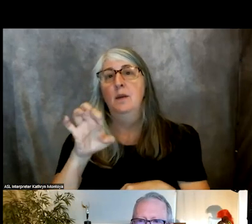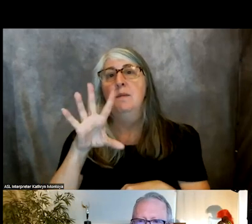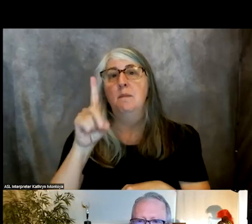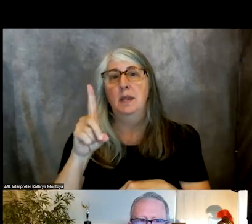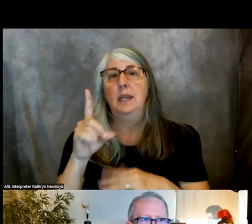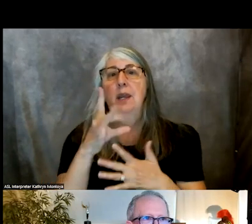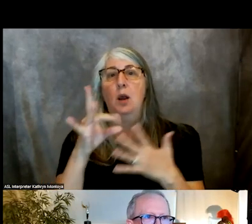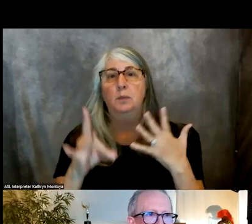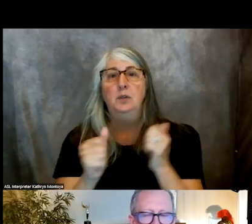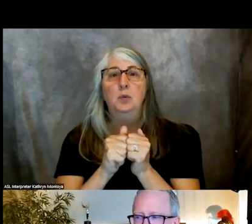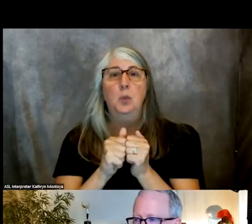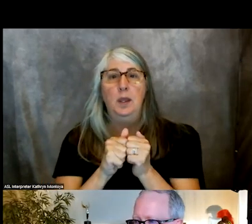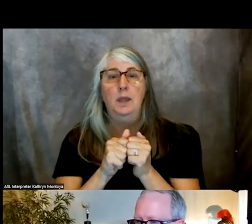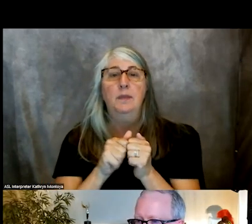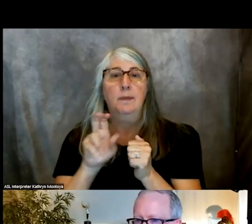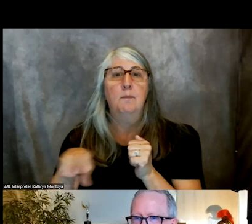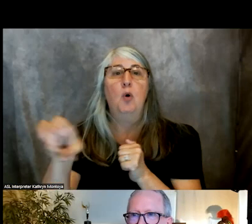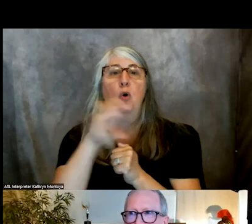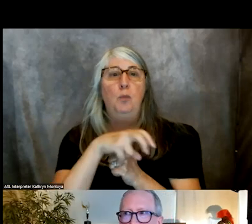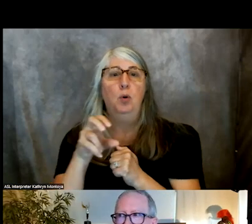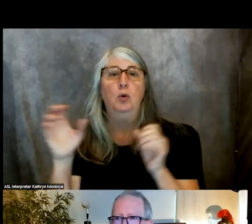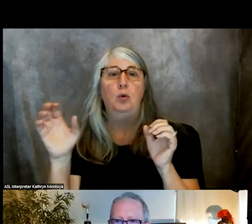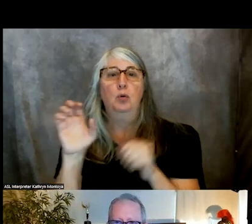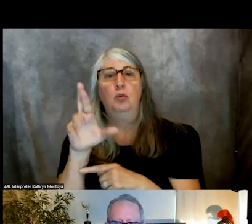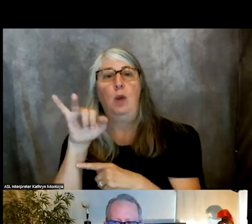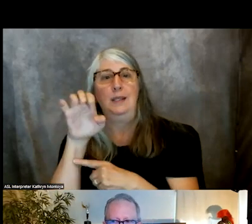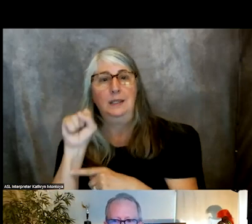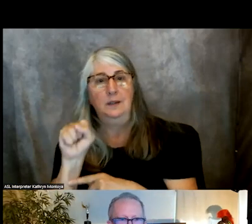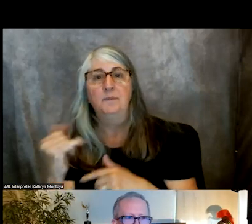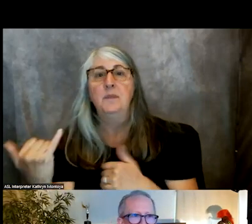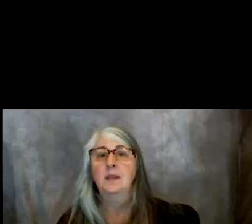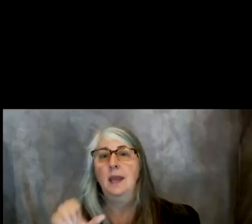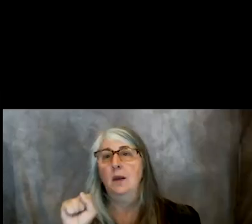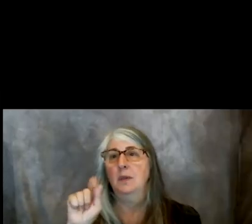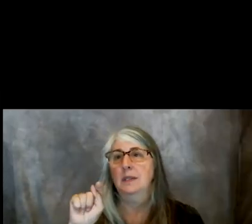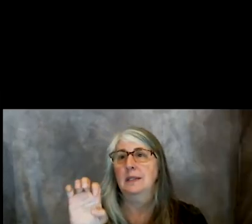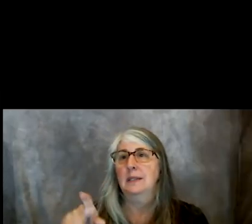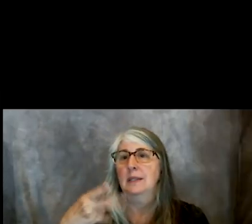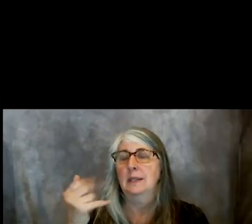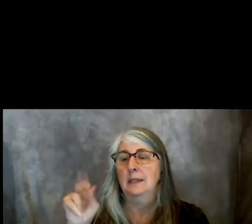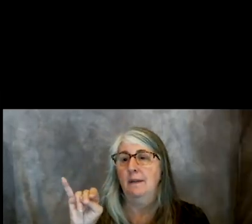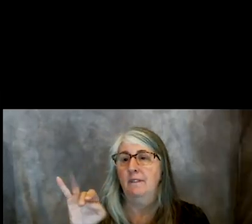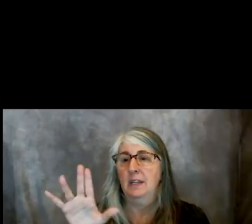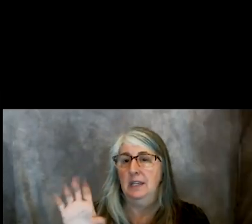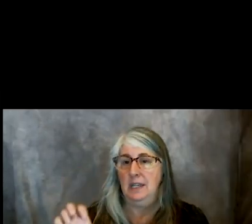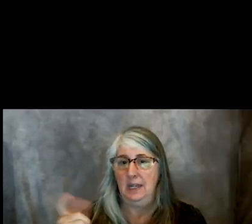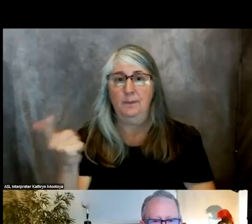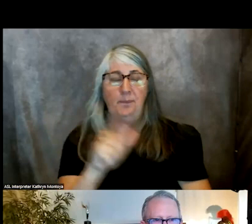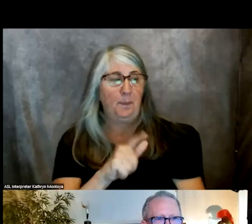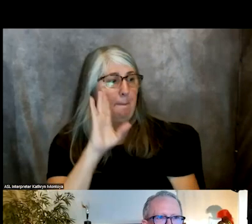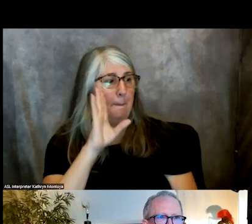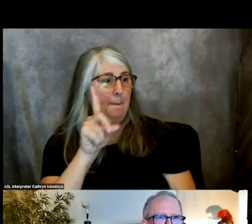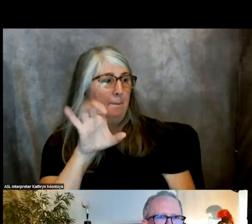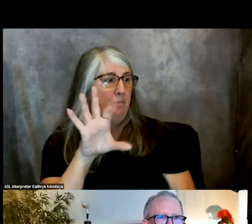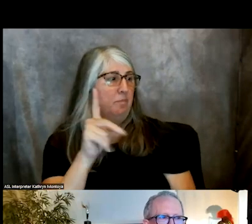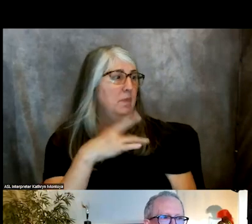mobile crisis. Let's bring in Stephanie for our crisis talk of the week. Hi, David. So